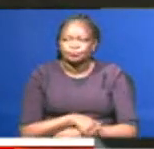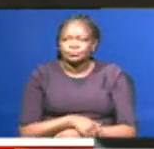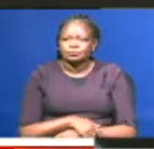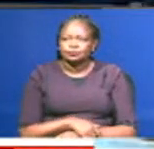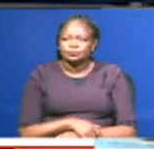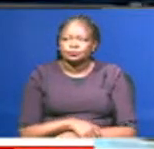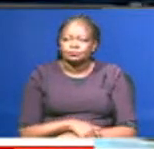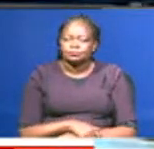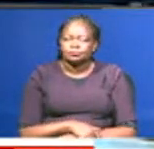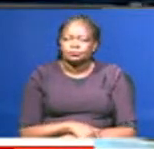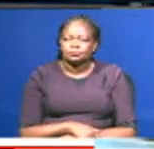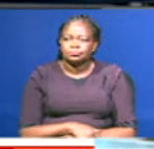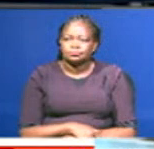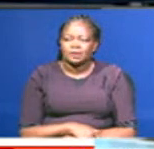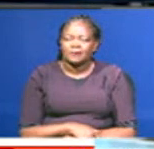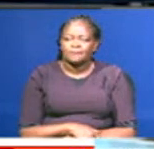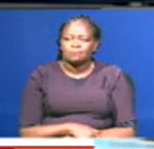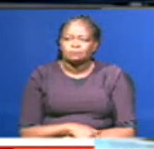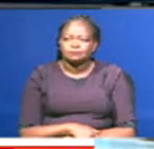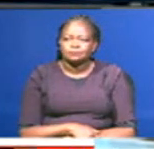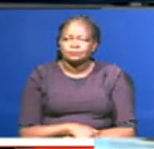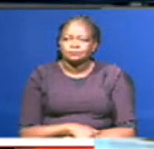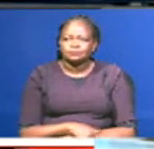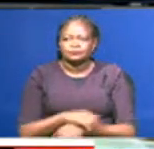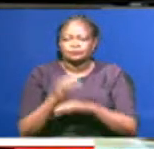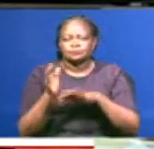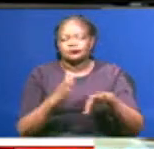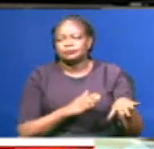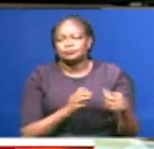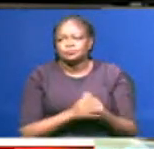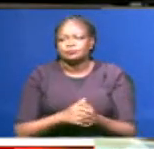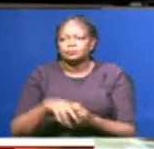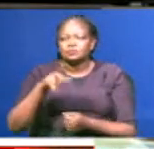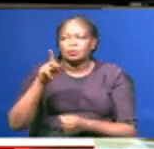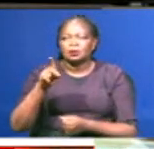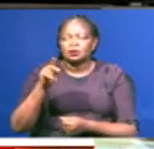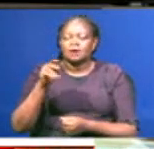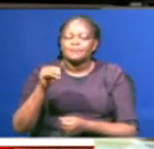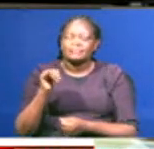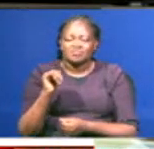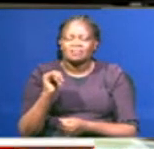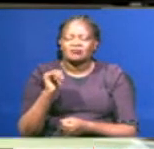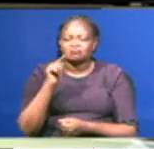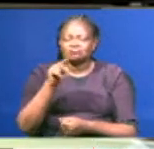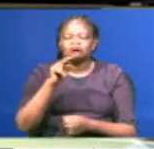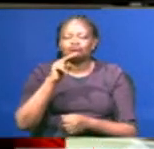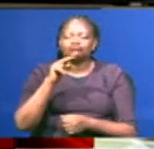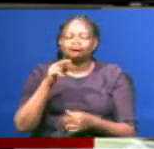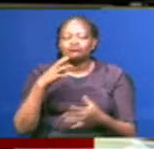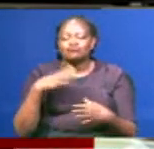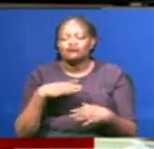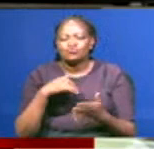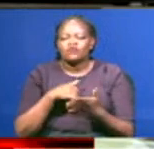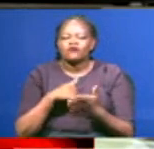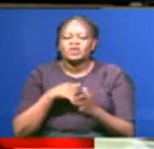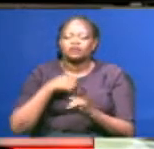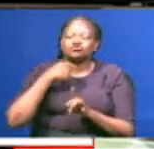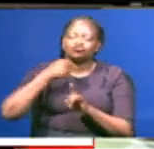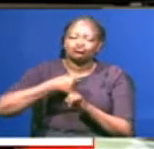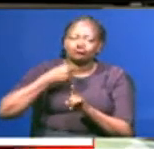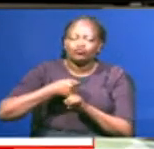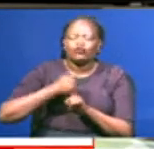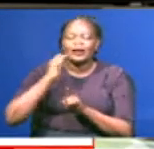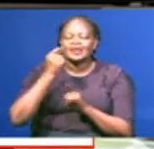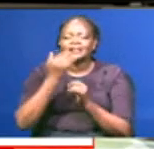Mutai. Kamuthi Munyi is remembered as one of the nationalists involved in the struggle of Kenyans' independence